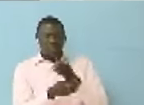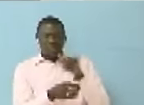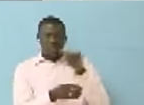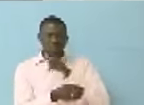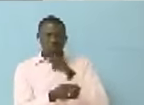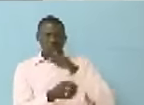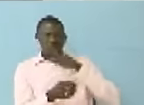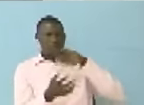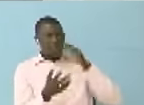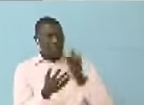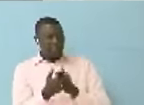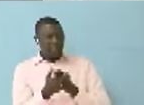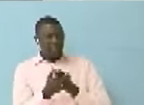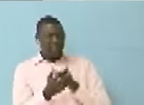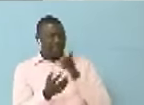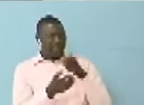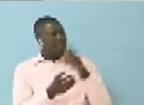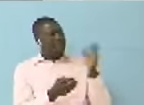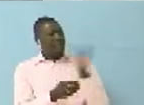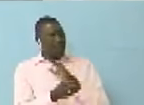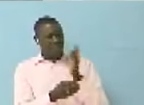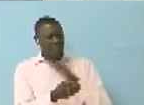a lie?